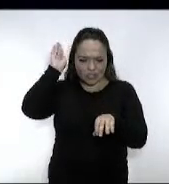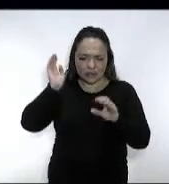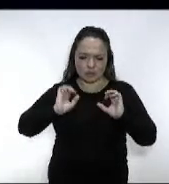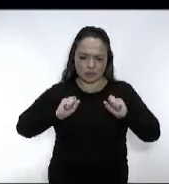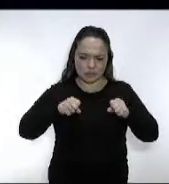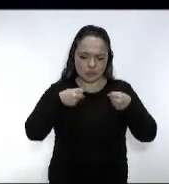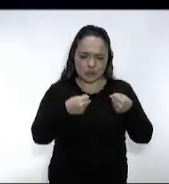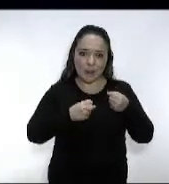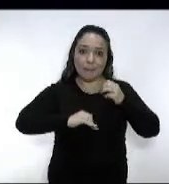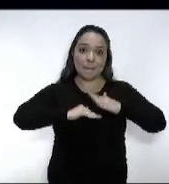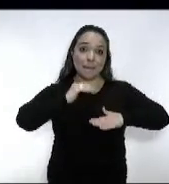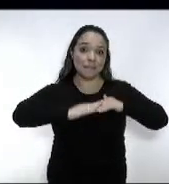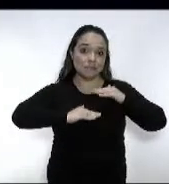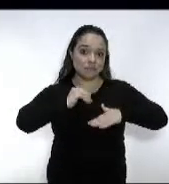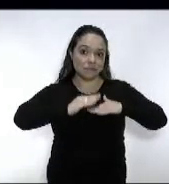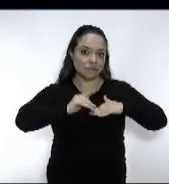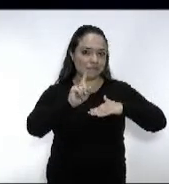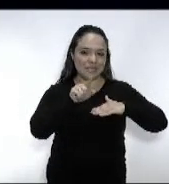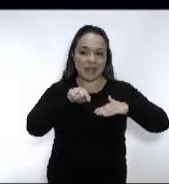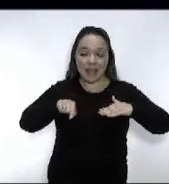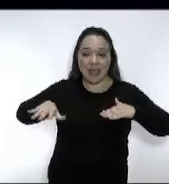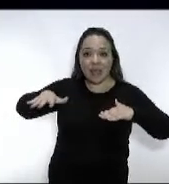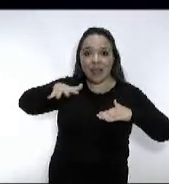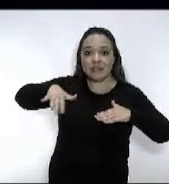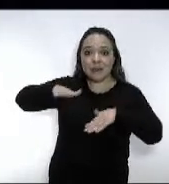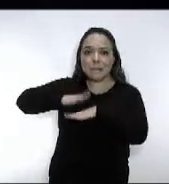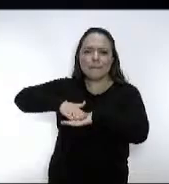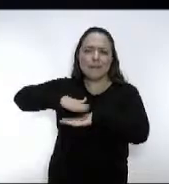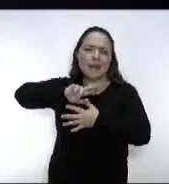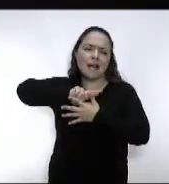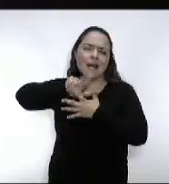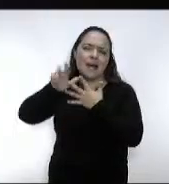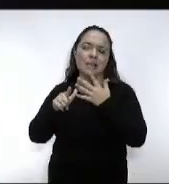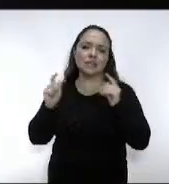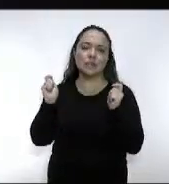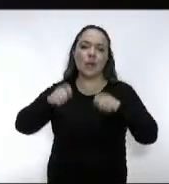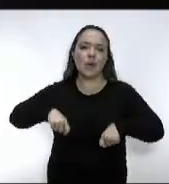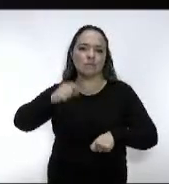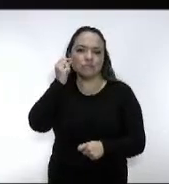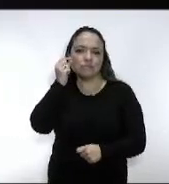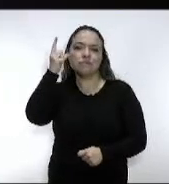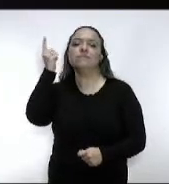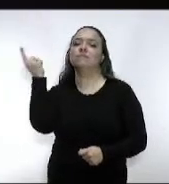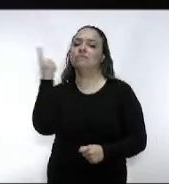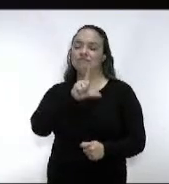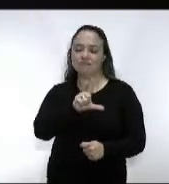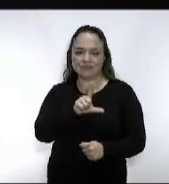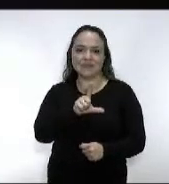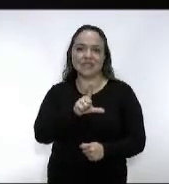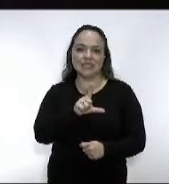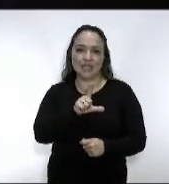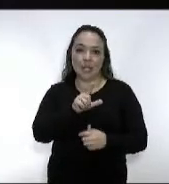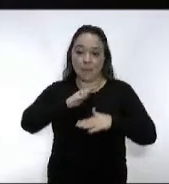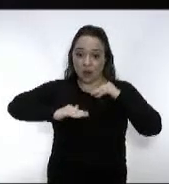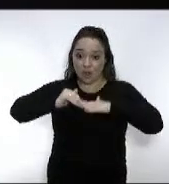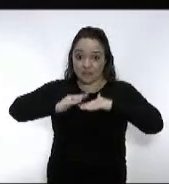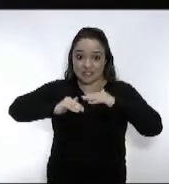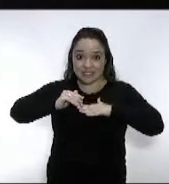choice of the Brazilian courses, to have transversal choices that